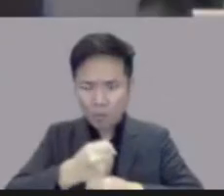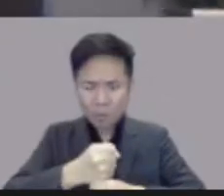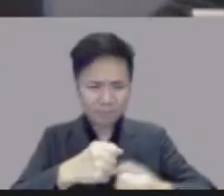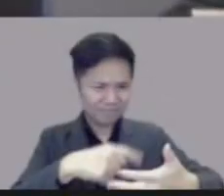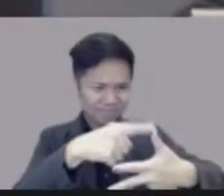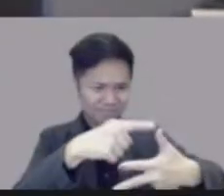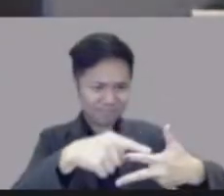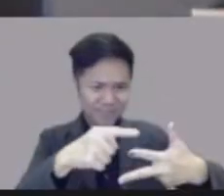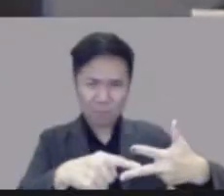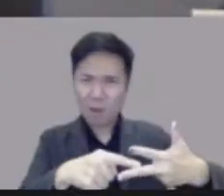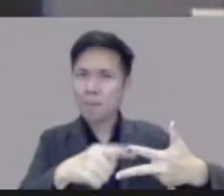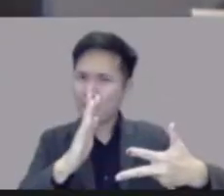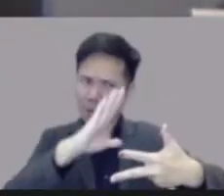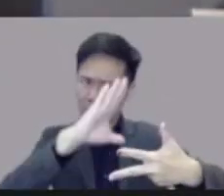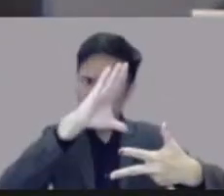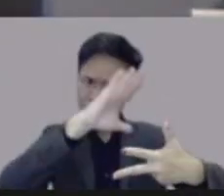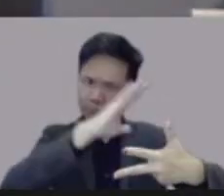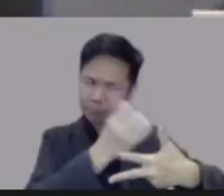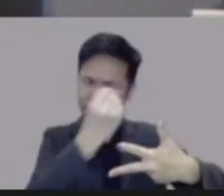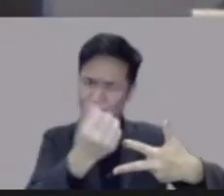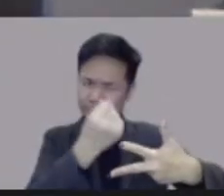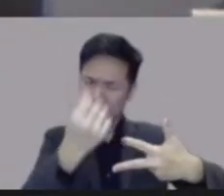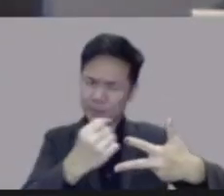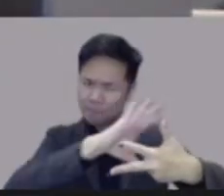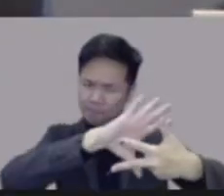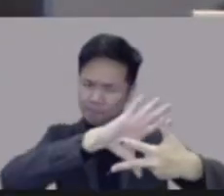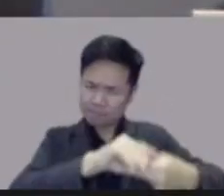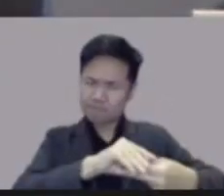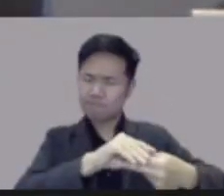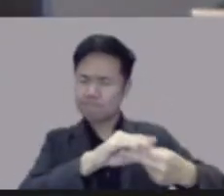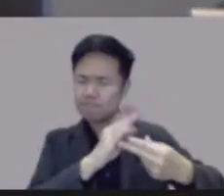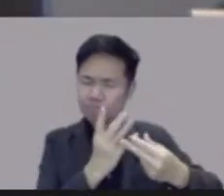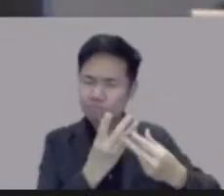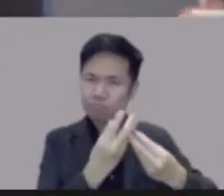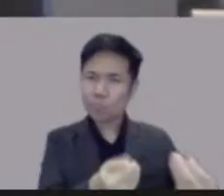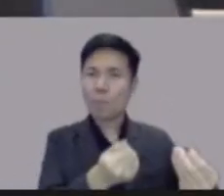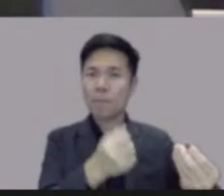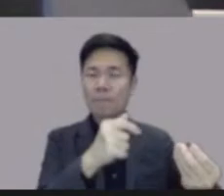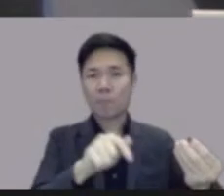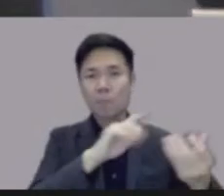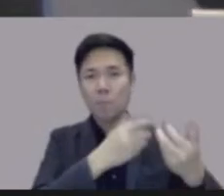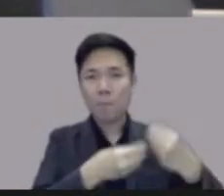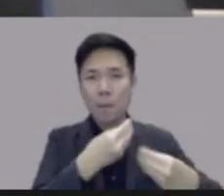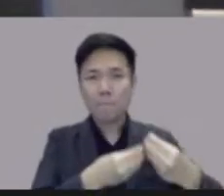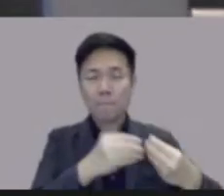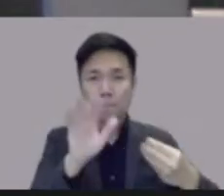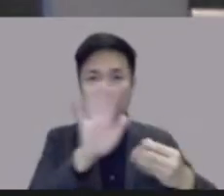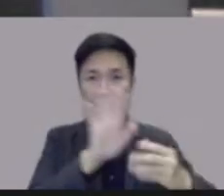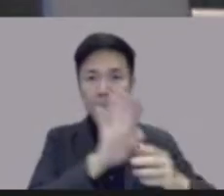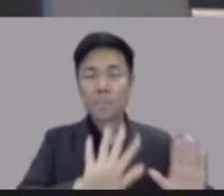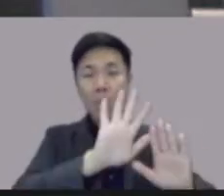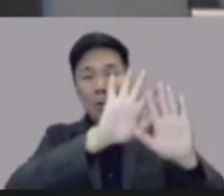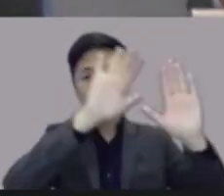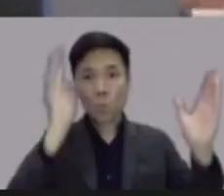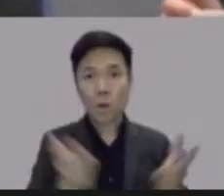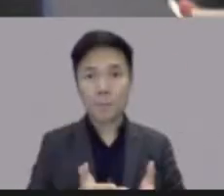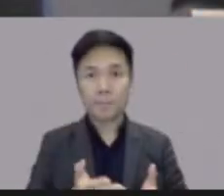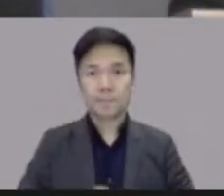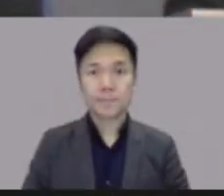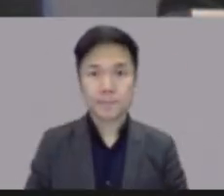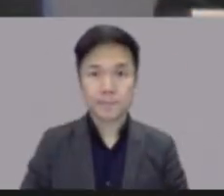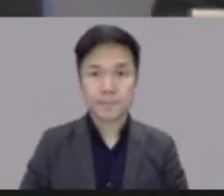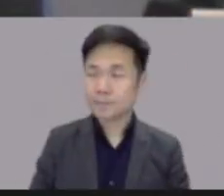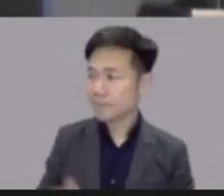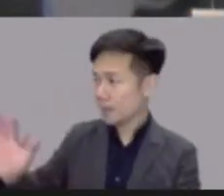thank you madam chair thank you distinguished delegate from the Maldives now I would like to invite the distinguished delegate from